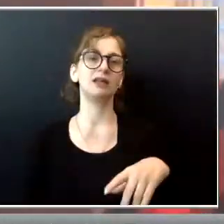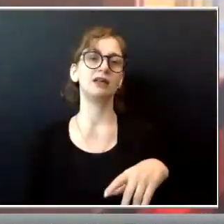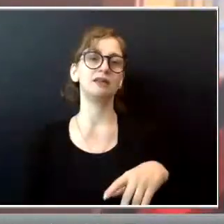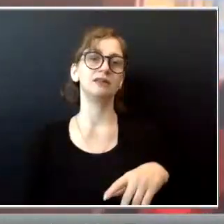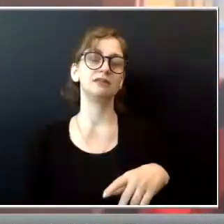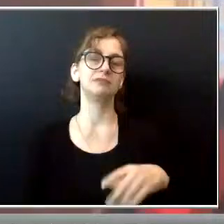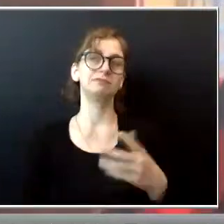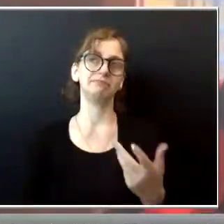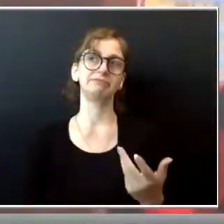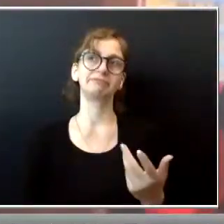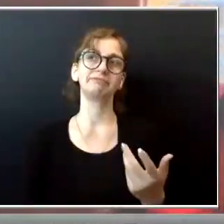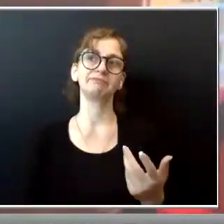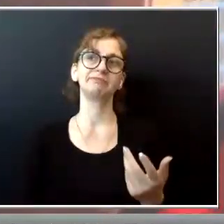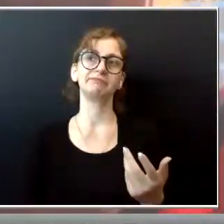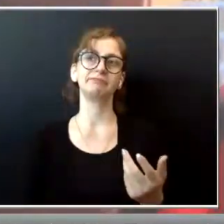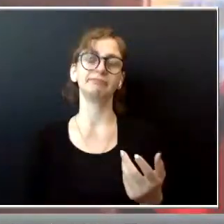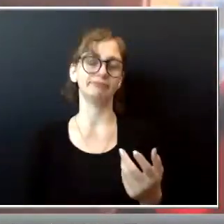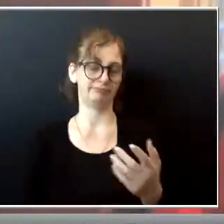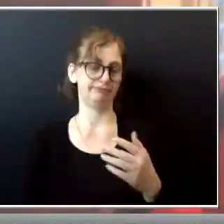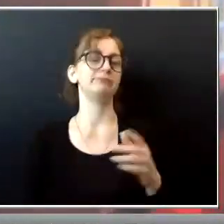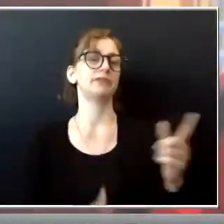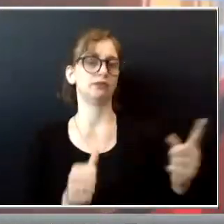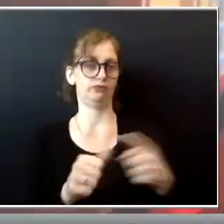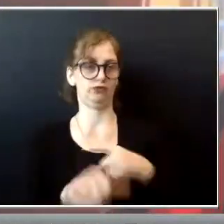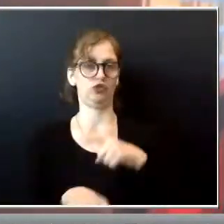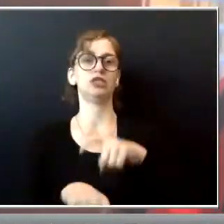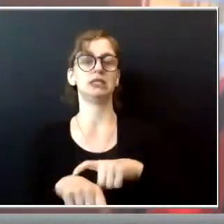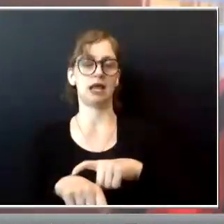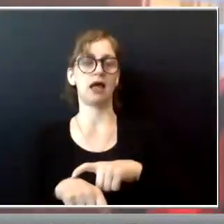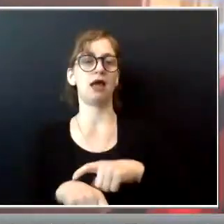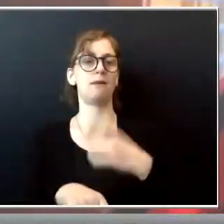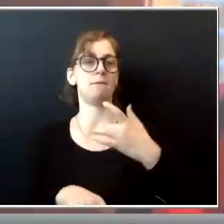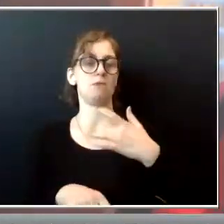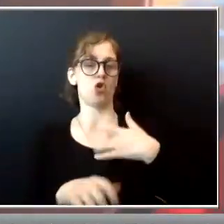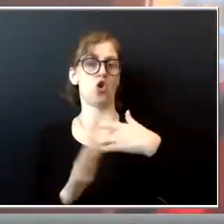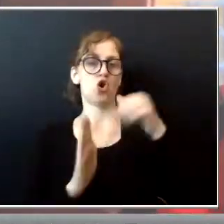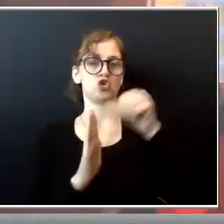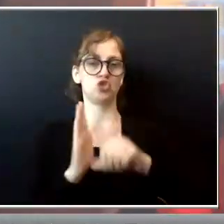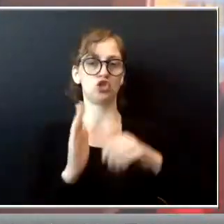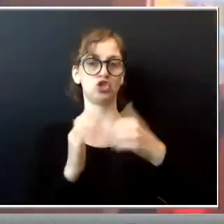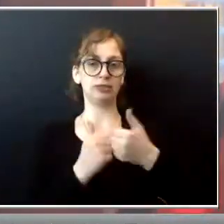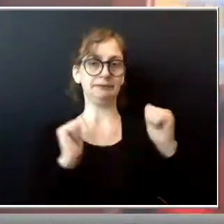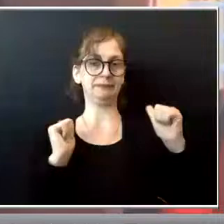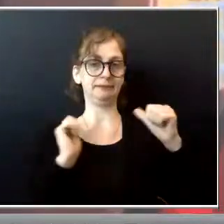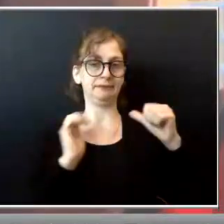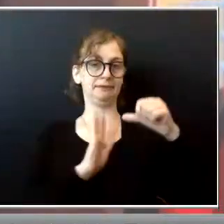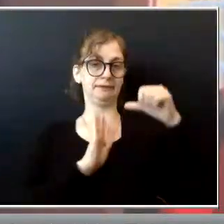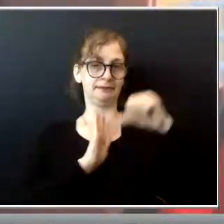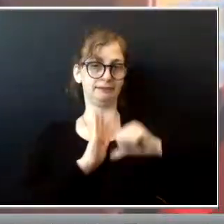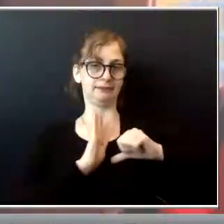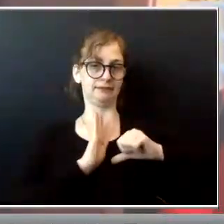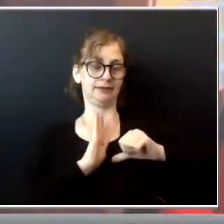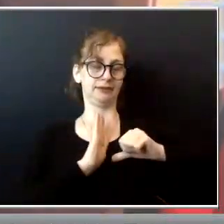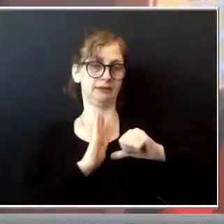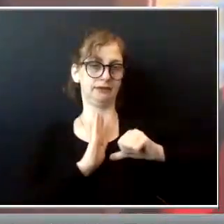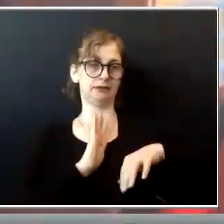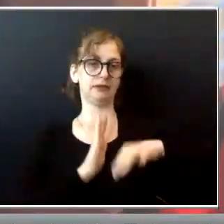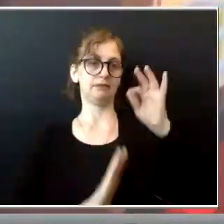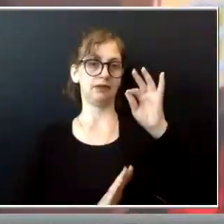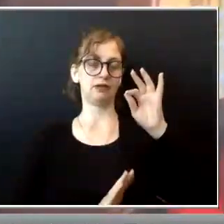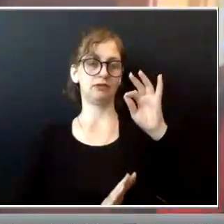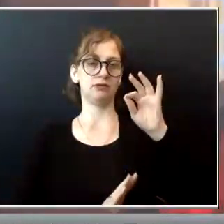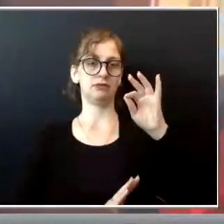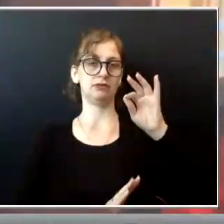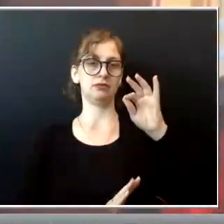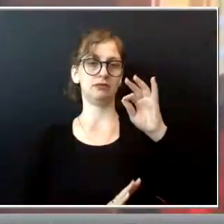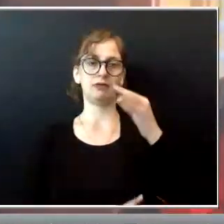that area, I had my first open heart surgery. And then they found I had 5